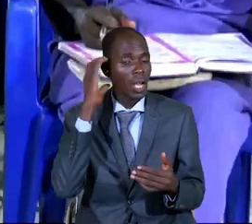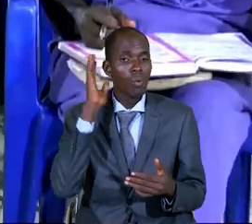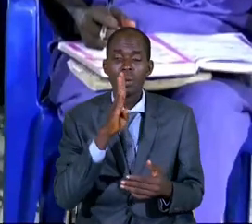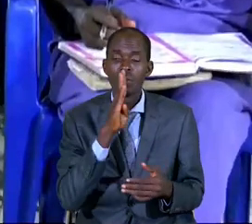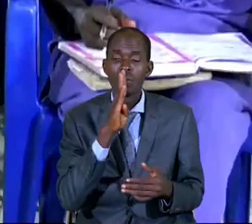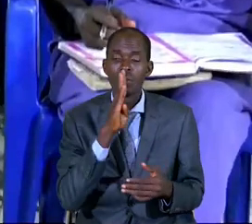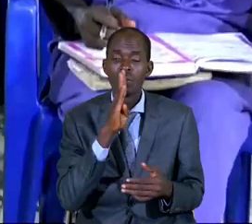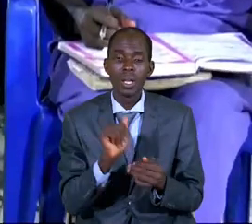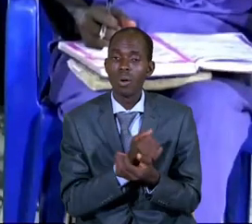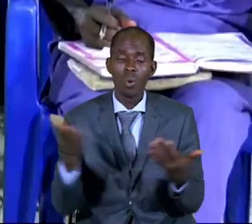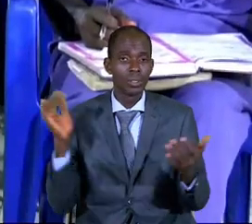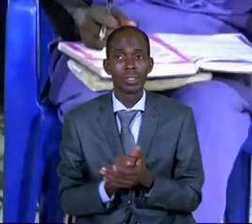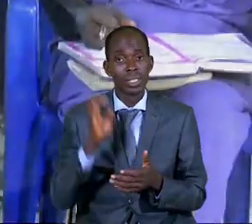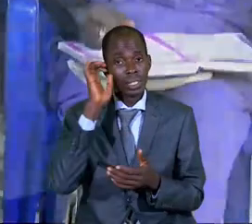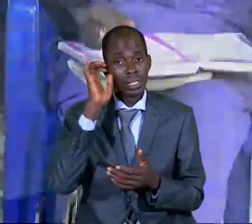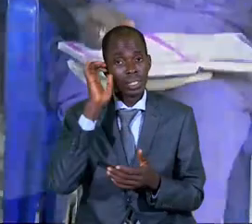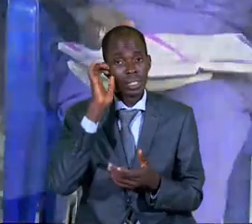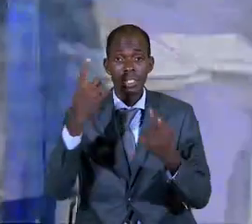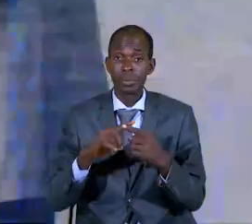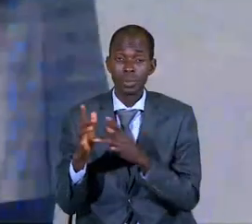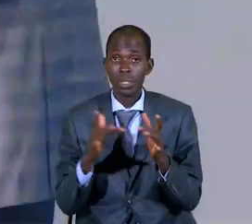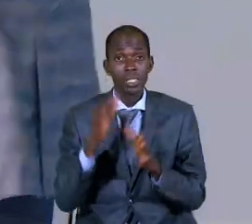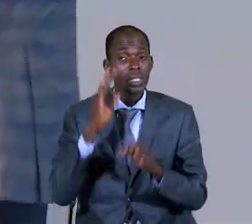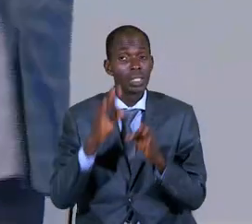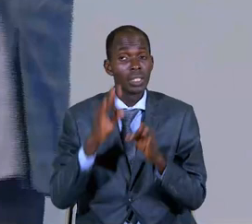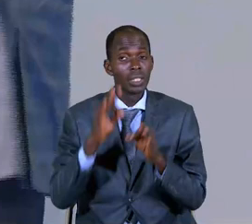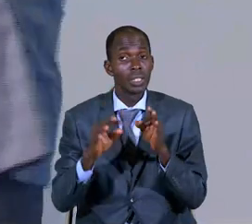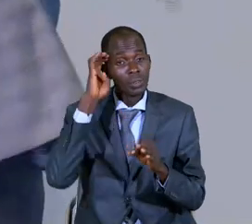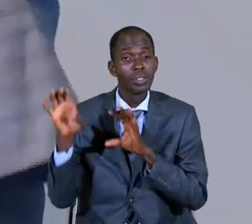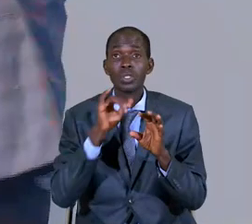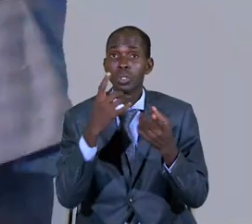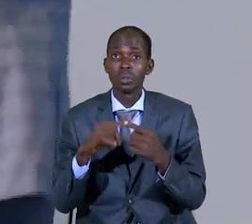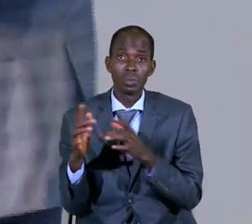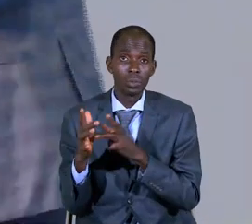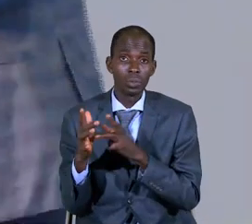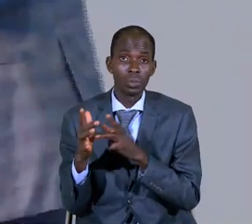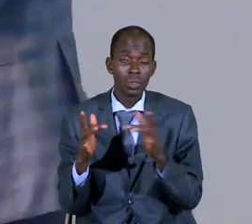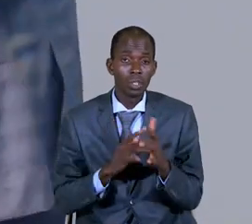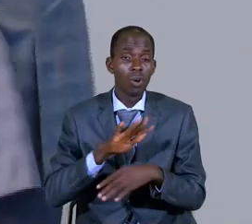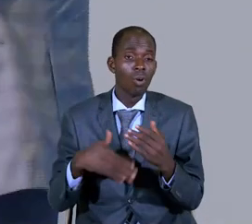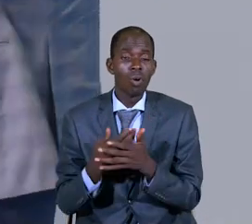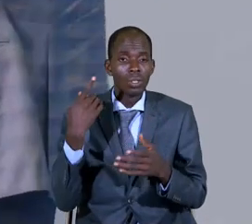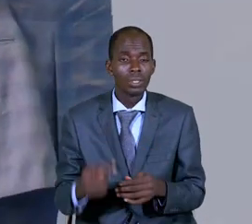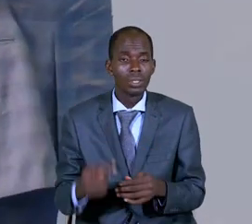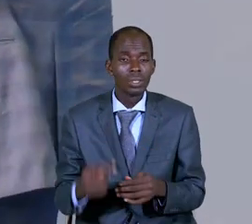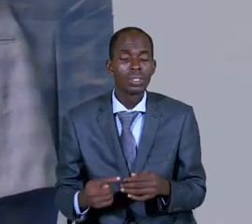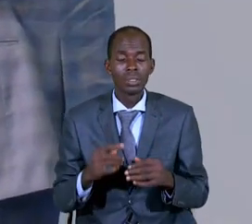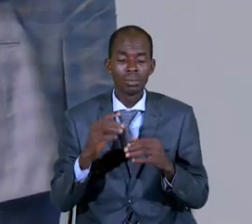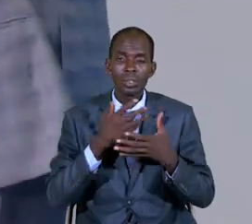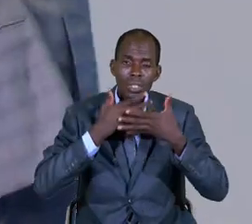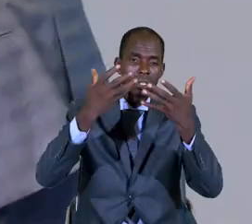He came to Jesus. If he didn't come to Jesus, all the cry, all the shout would be a